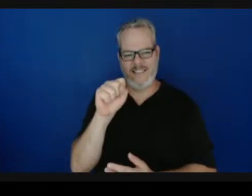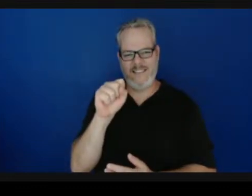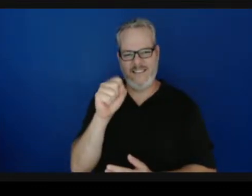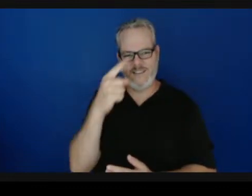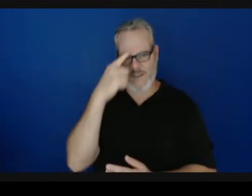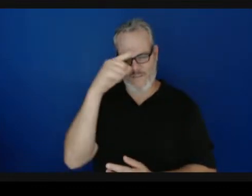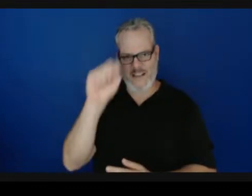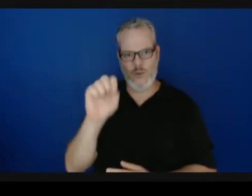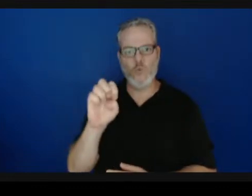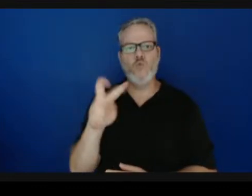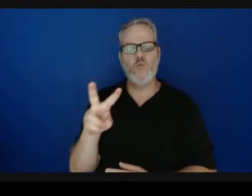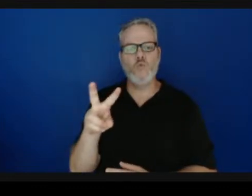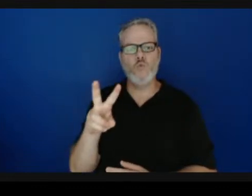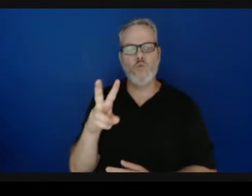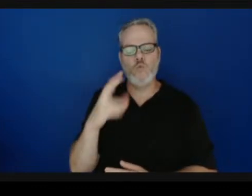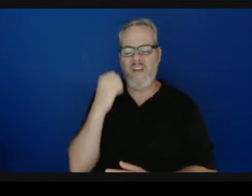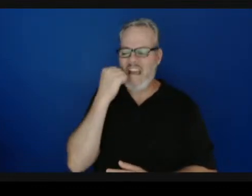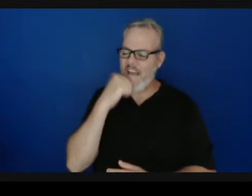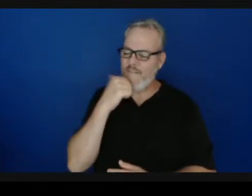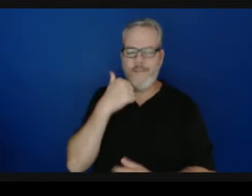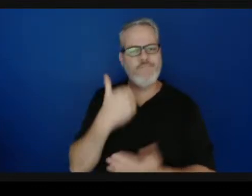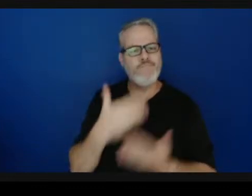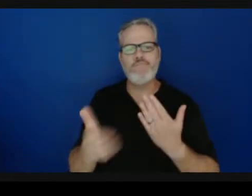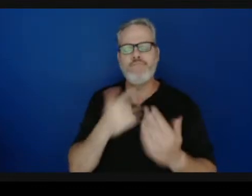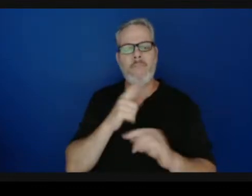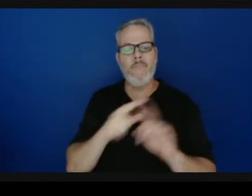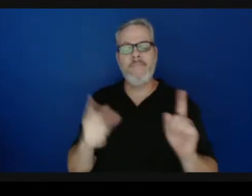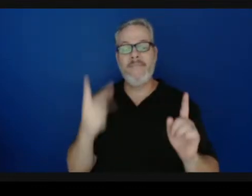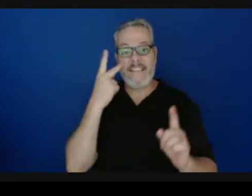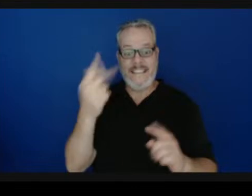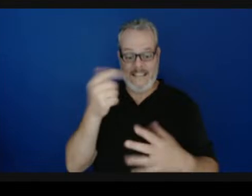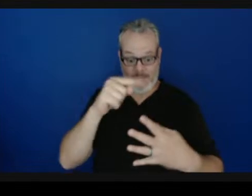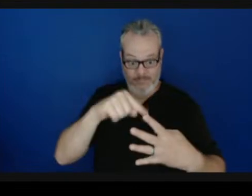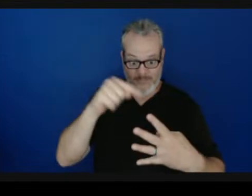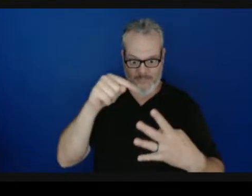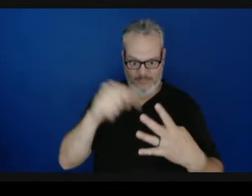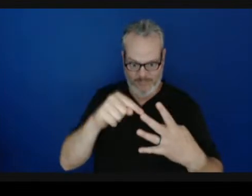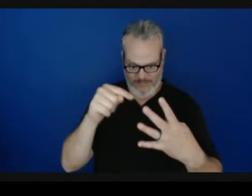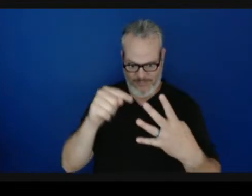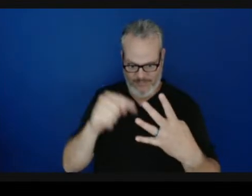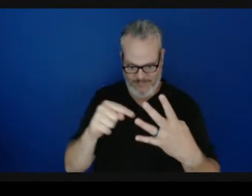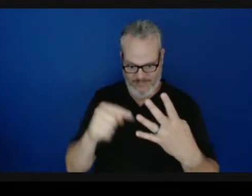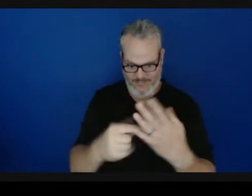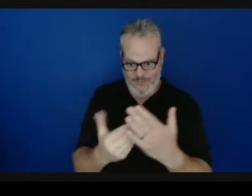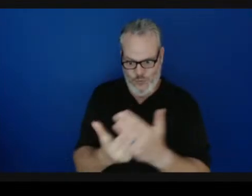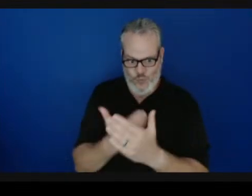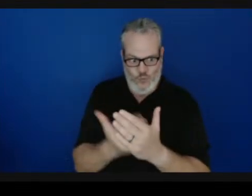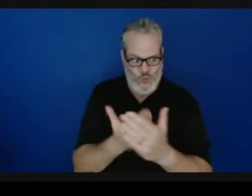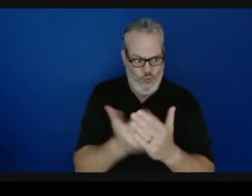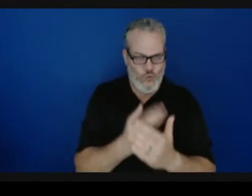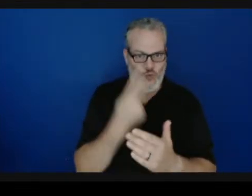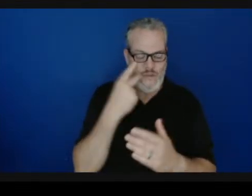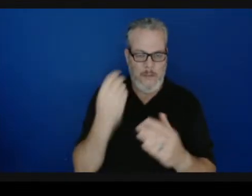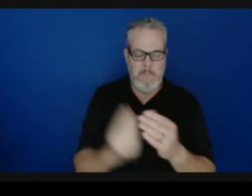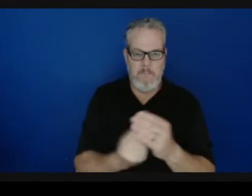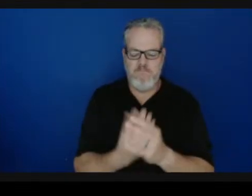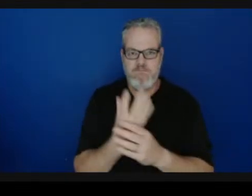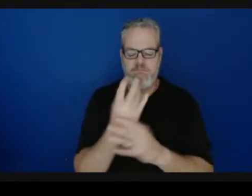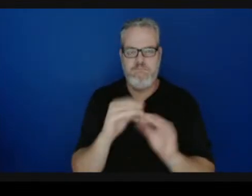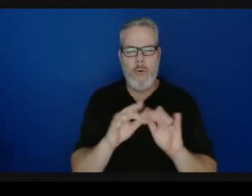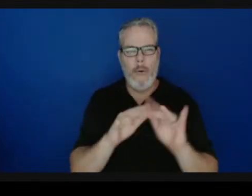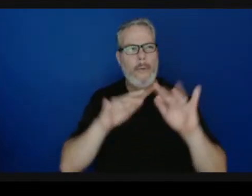day, because what they're seeing is that as each phase begins, you're getting a new puff of gas of 10,000 tons per day coming